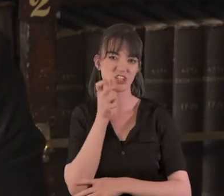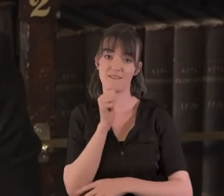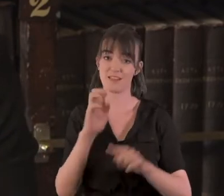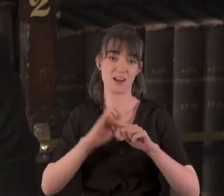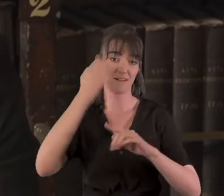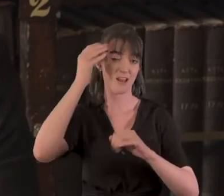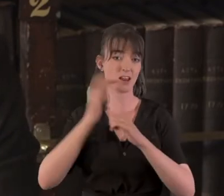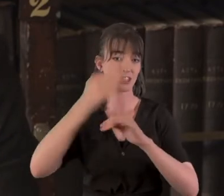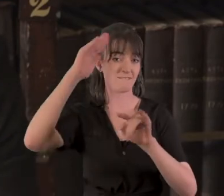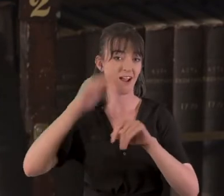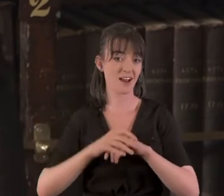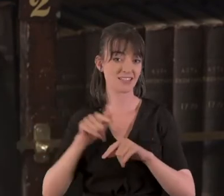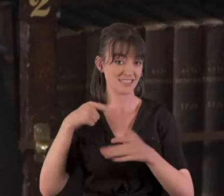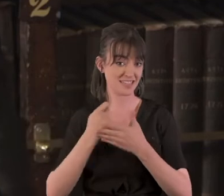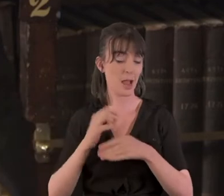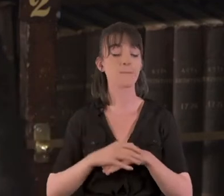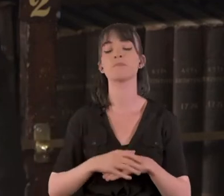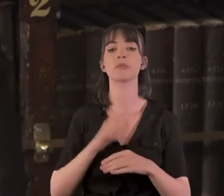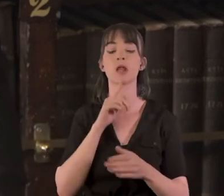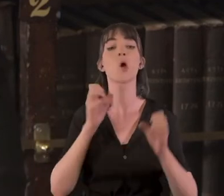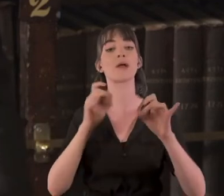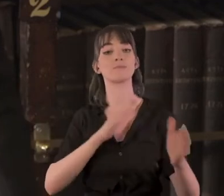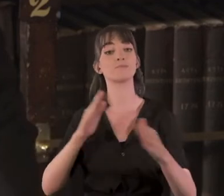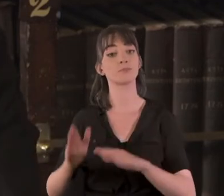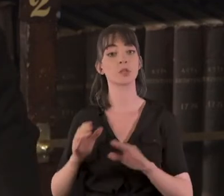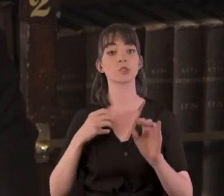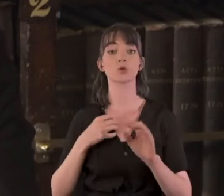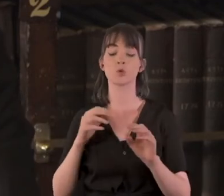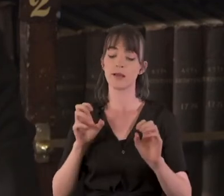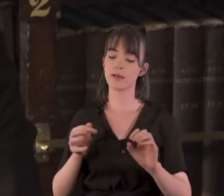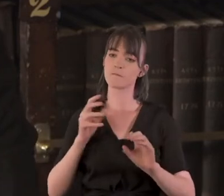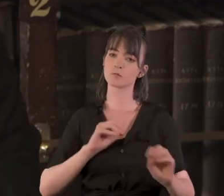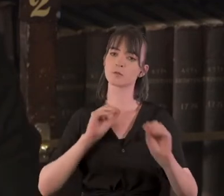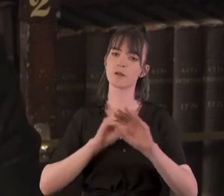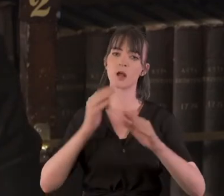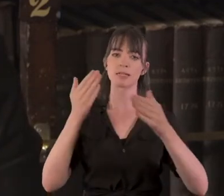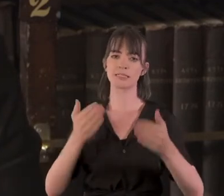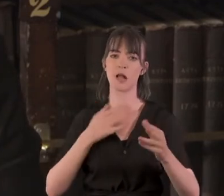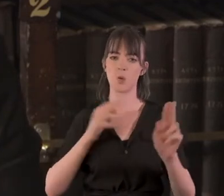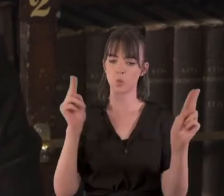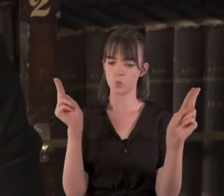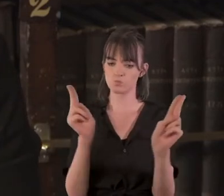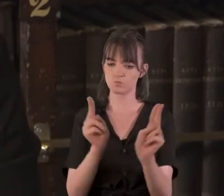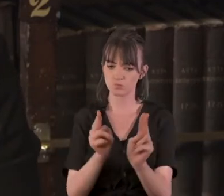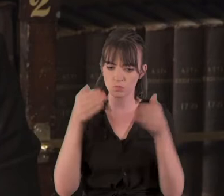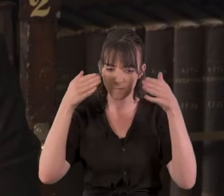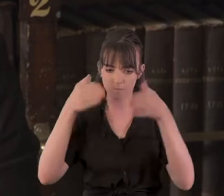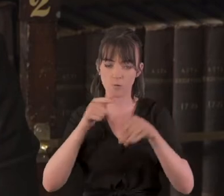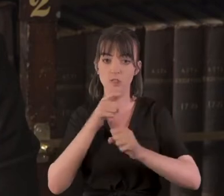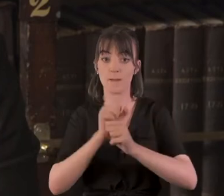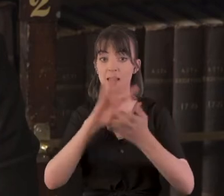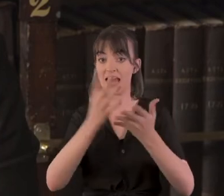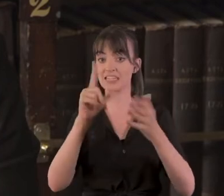But I suppose now, if we want to move it to we've taken the long lens view, and we're narrowing down to 1921, and